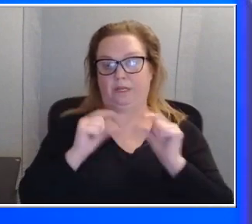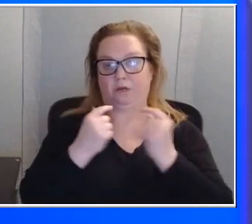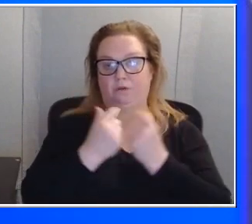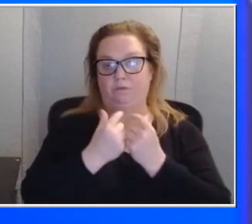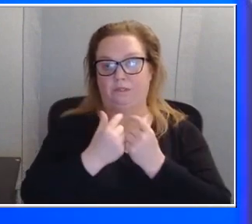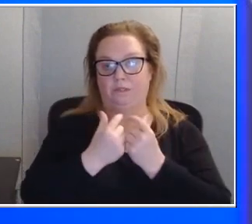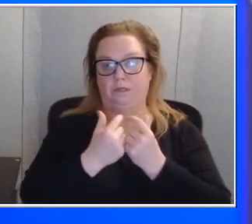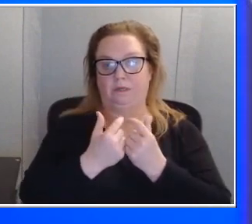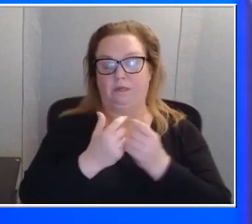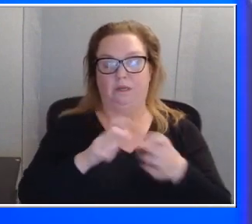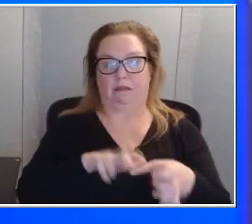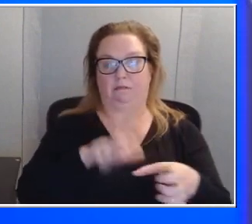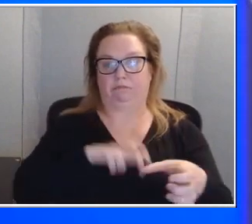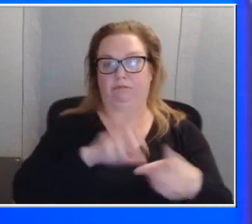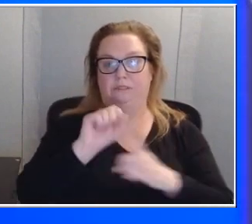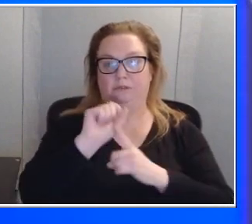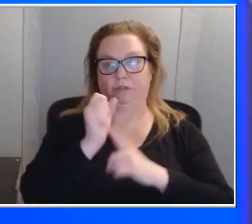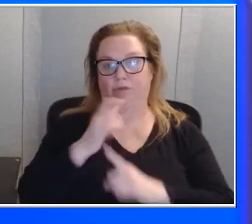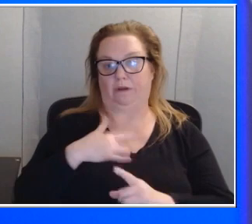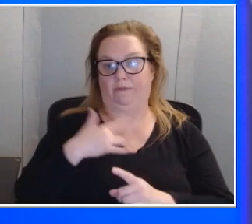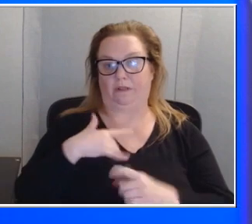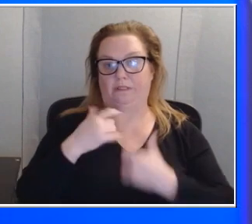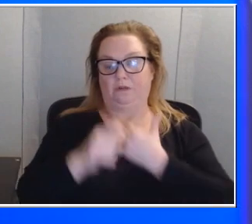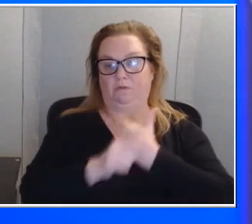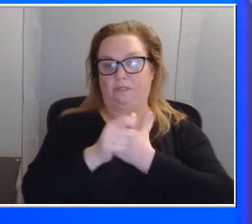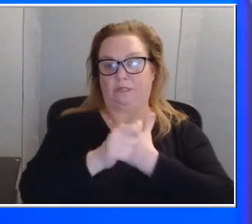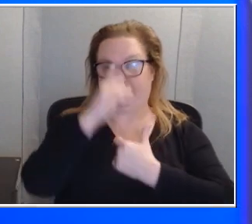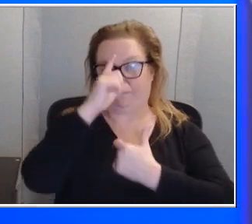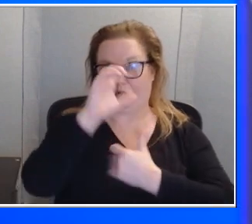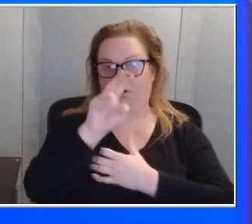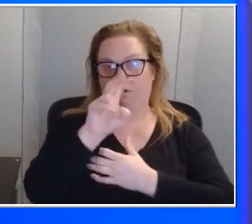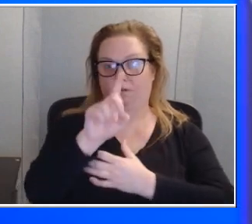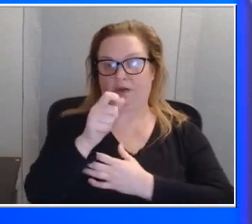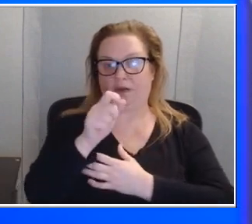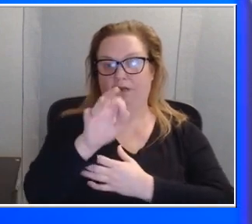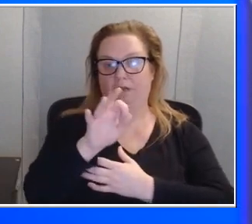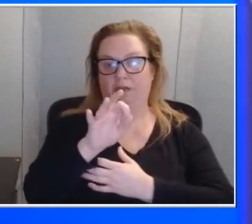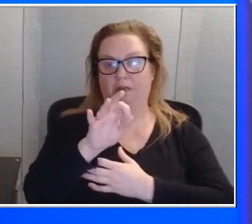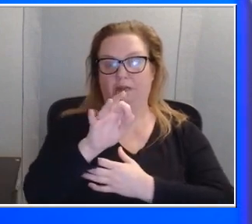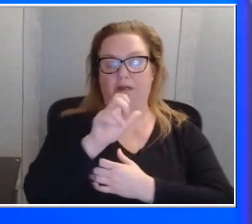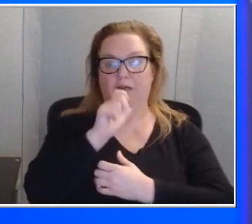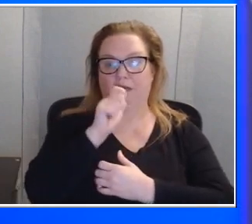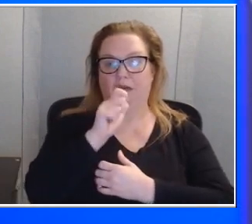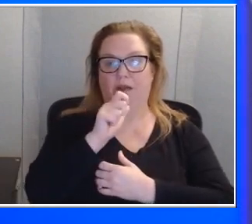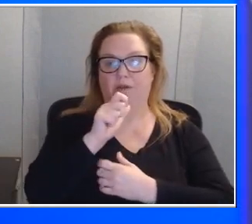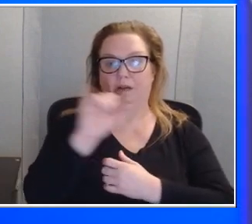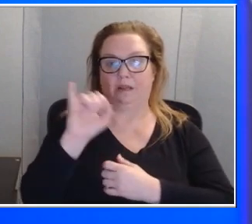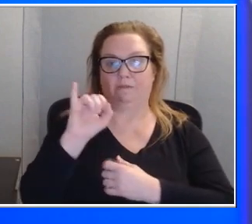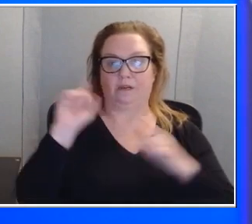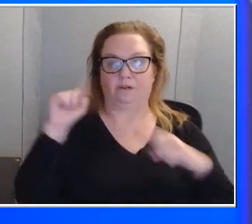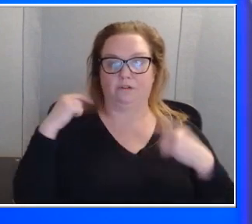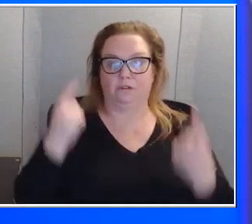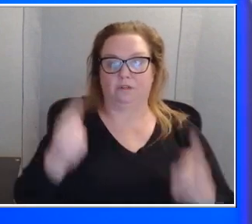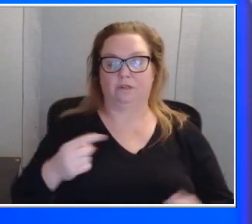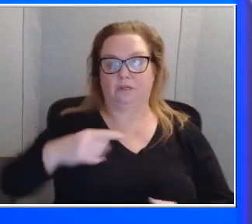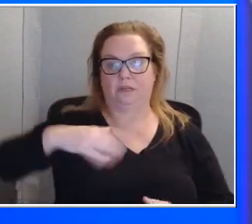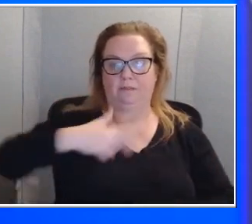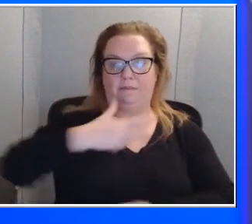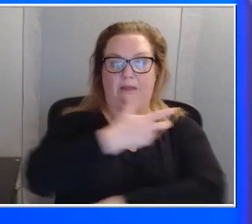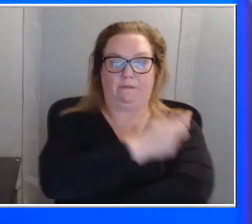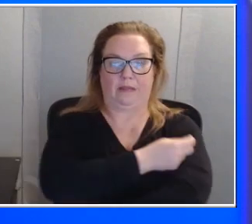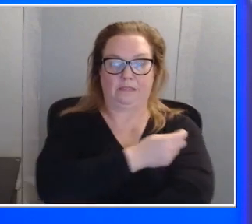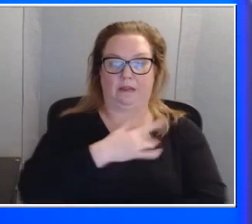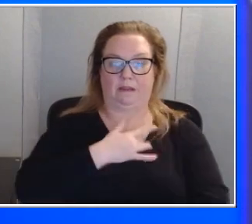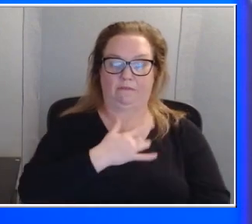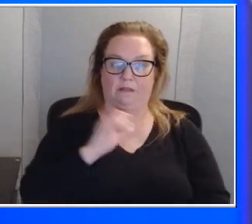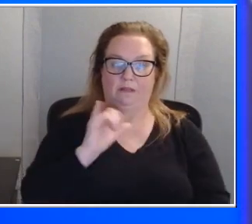of situations where I think it's kind of risky for COVID-19. I've not had an infection with it yet, and I'm vaccinated, and I feel like that